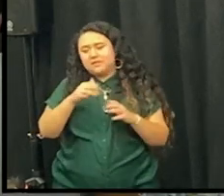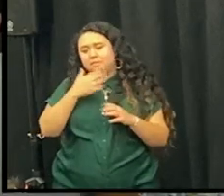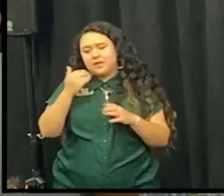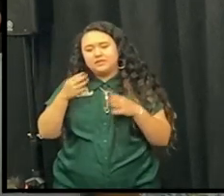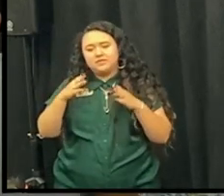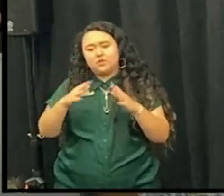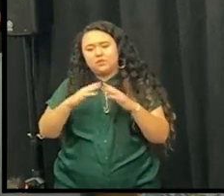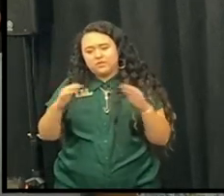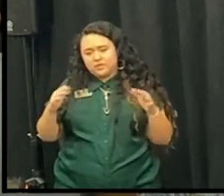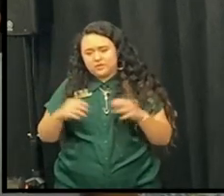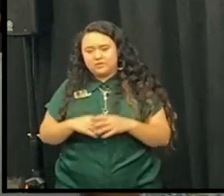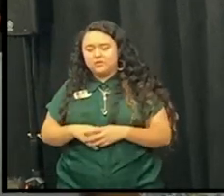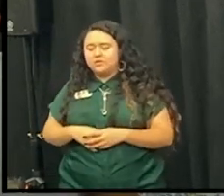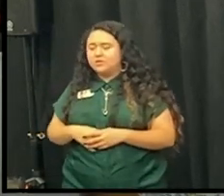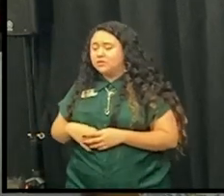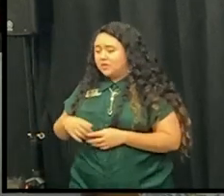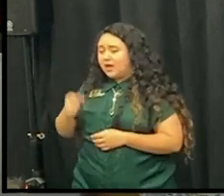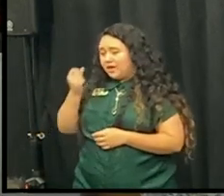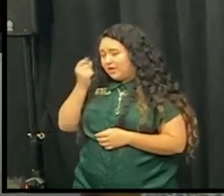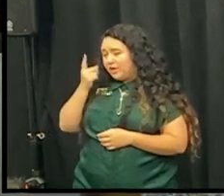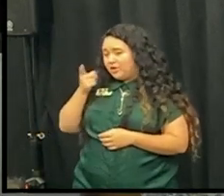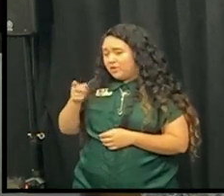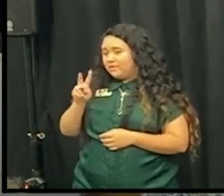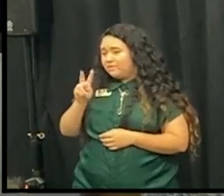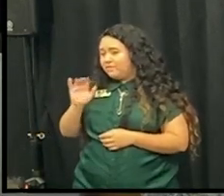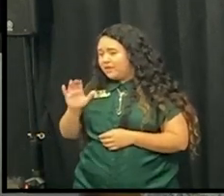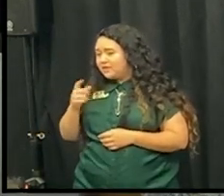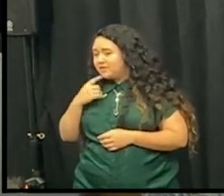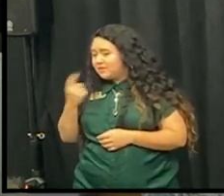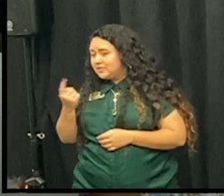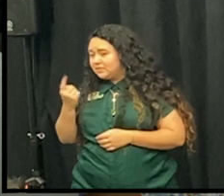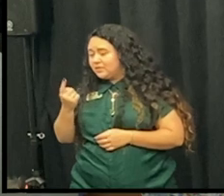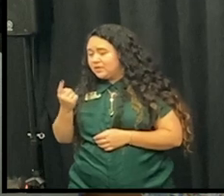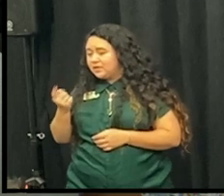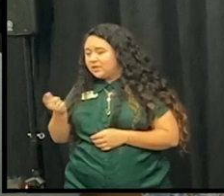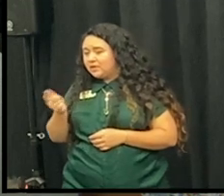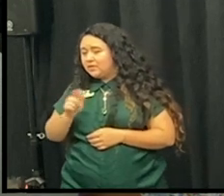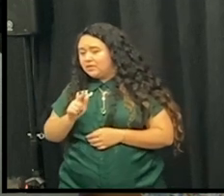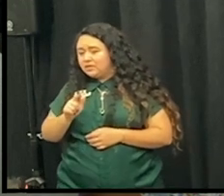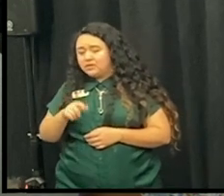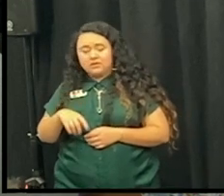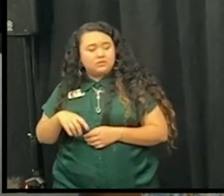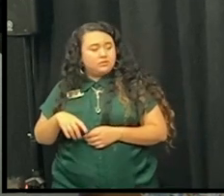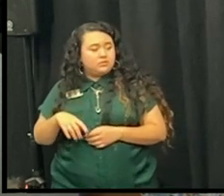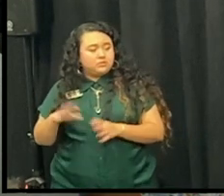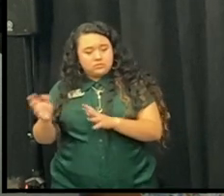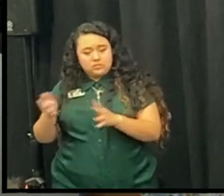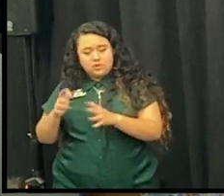diversity. I see. I hear you. Vic, you were gonna say something and then,